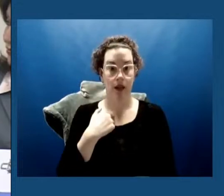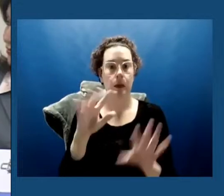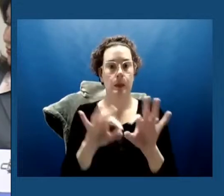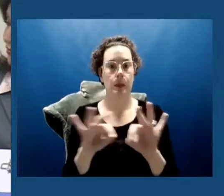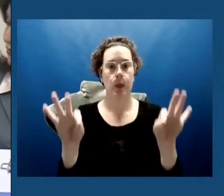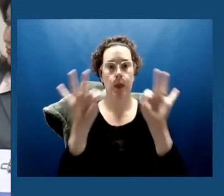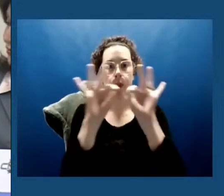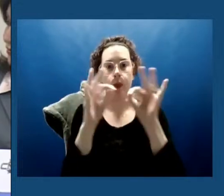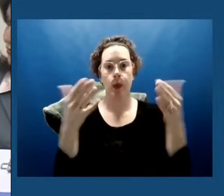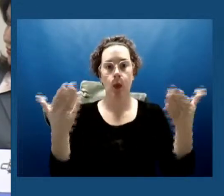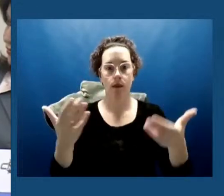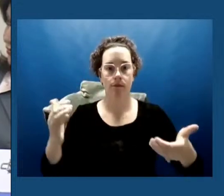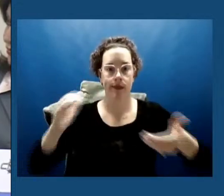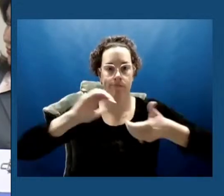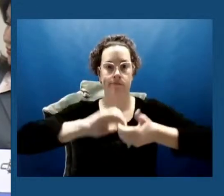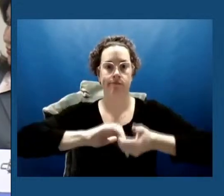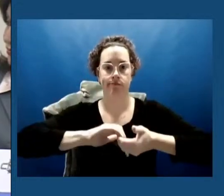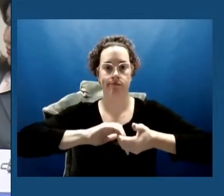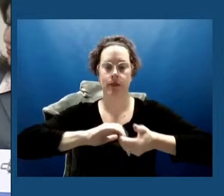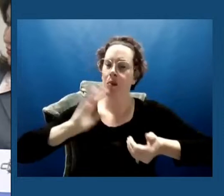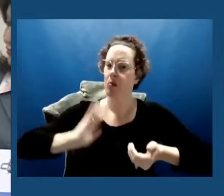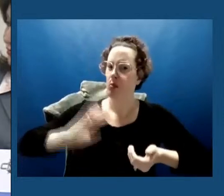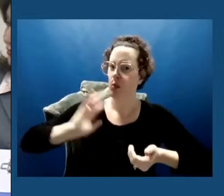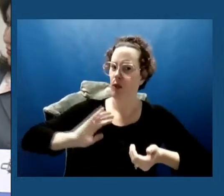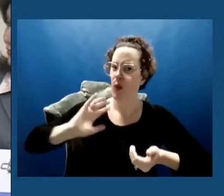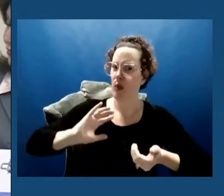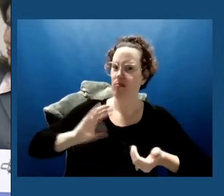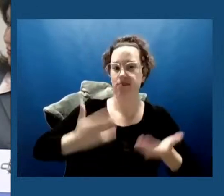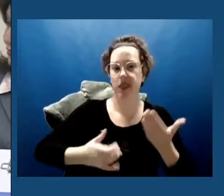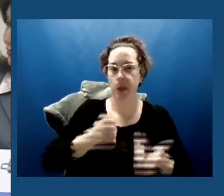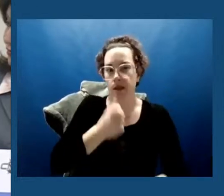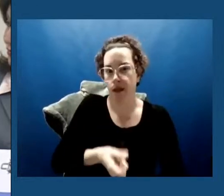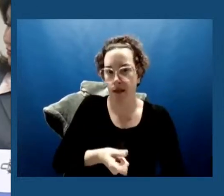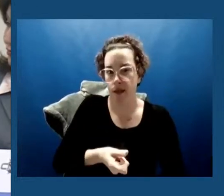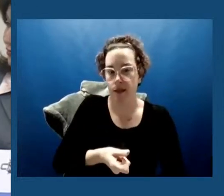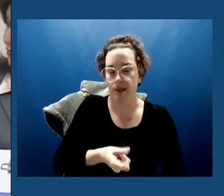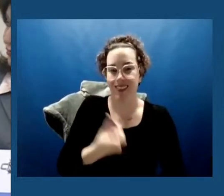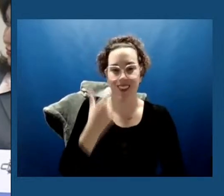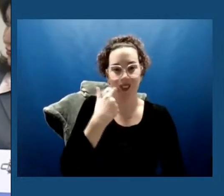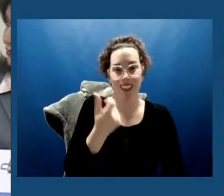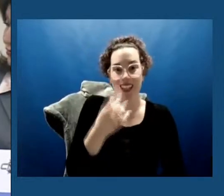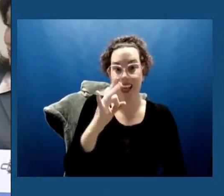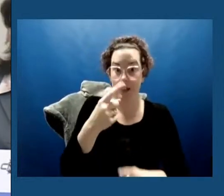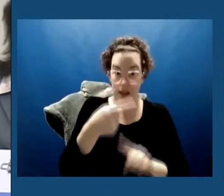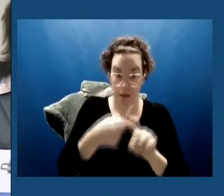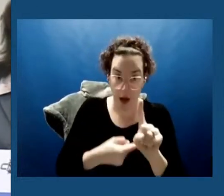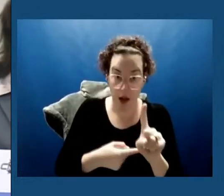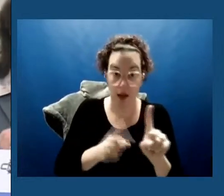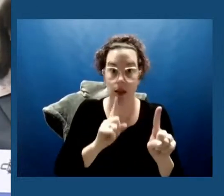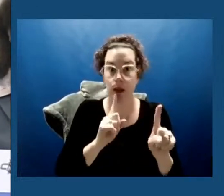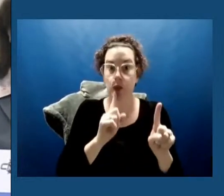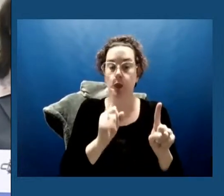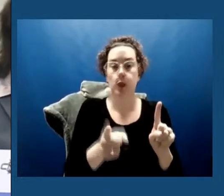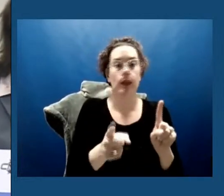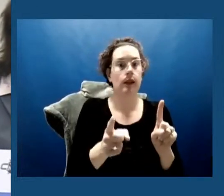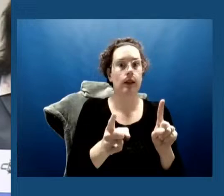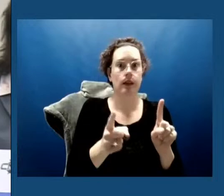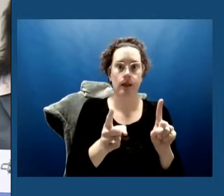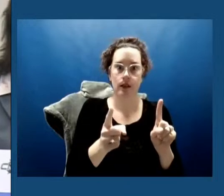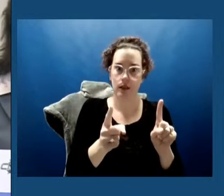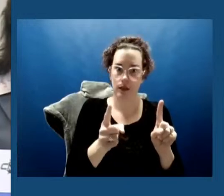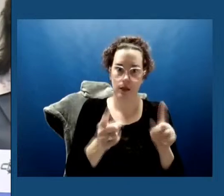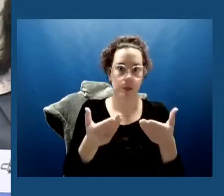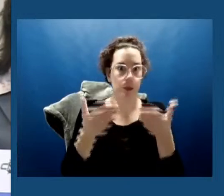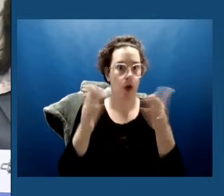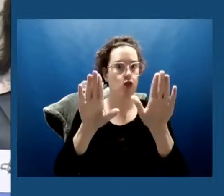And that hasn't always been the case. Over the last 18 months has really presented some great opportunities,